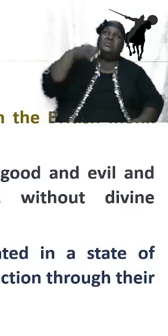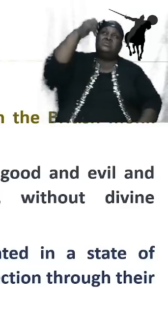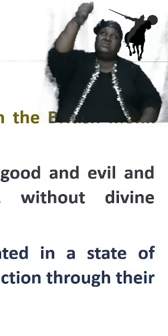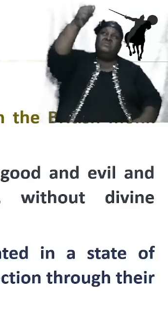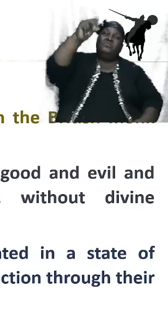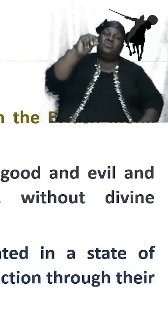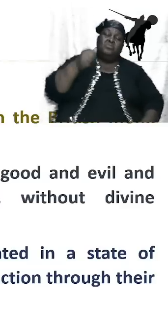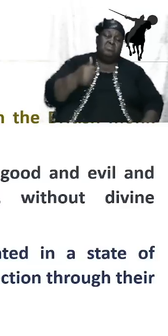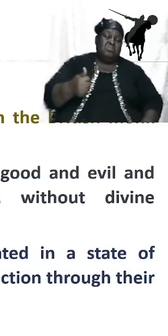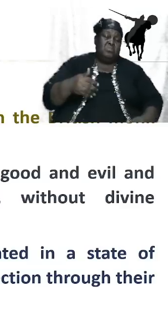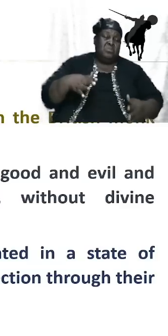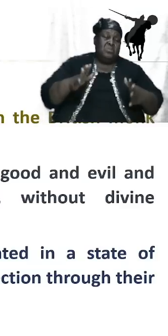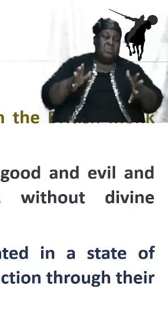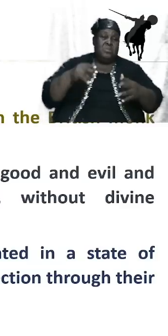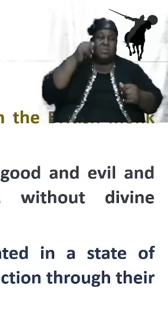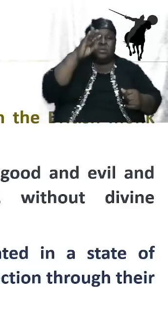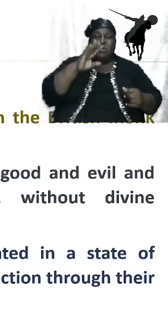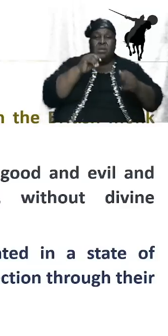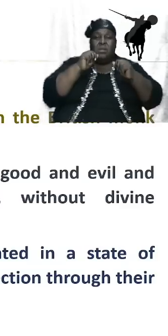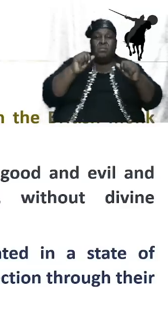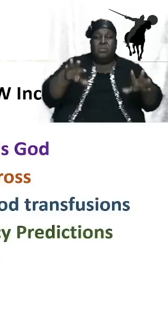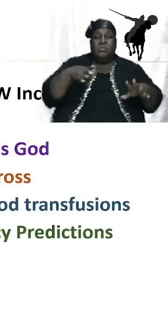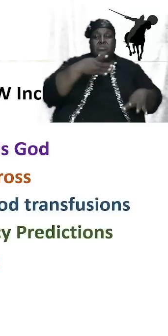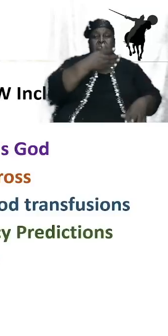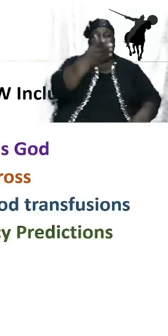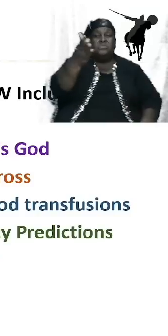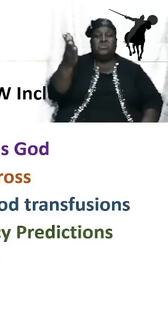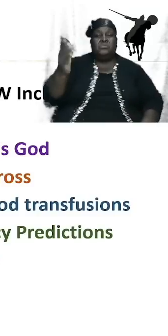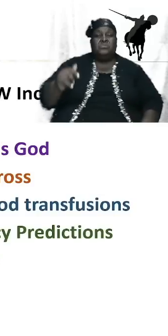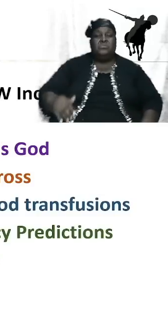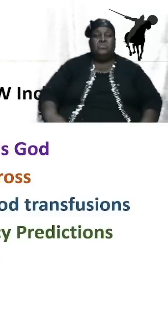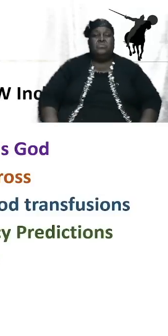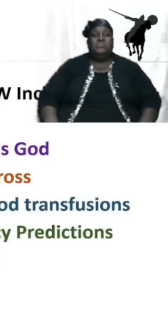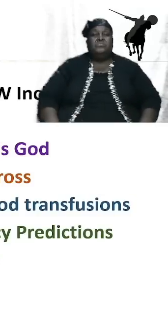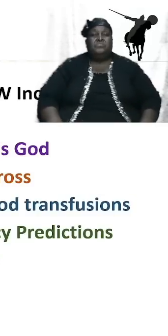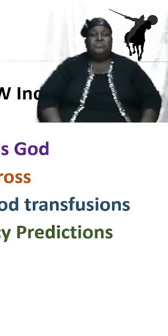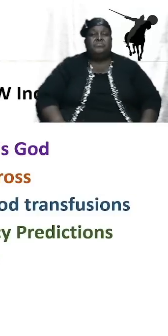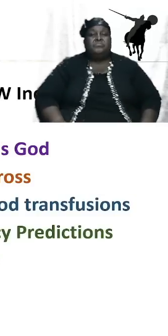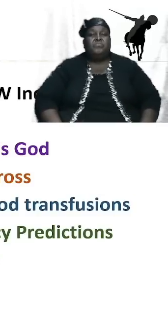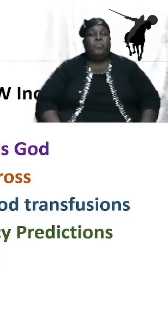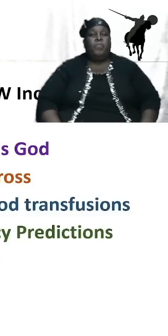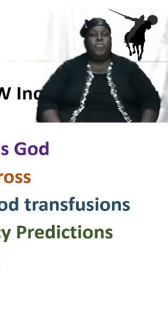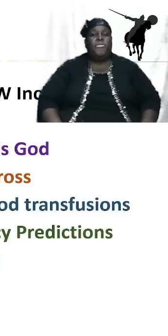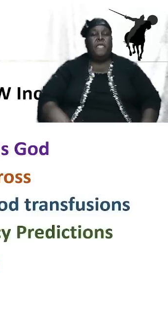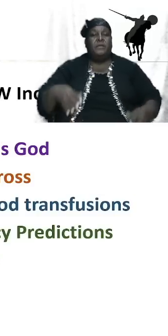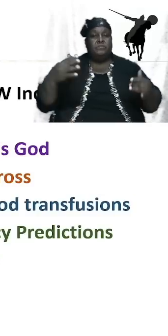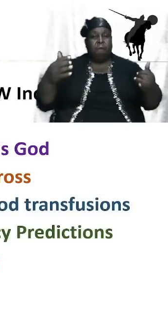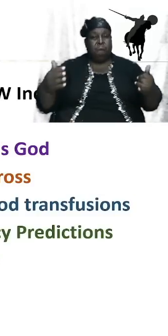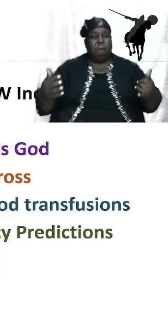way. God bless you. God bless you. Amen. Then you have modern day